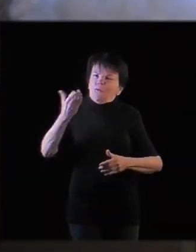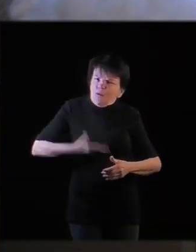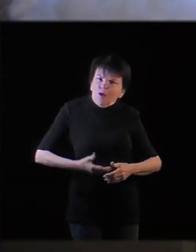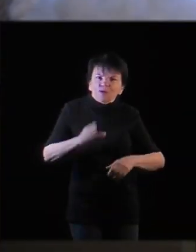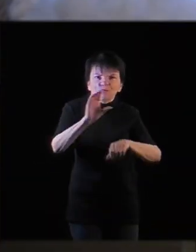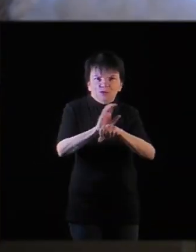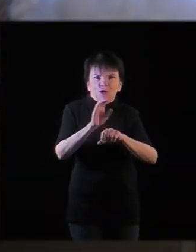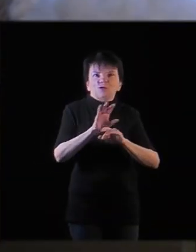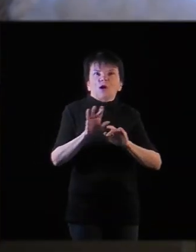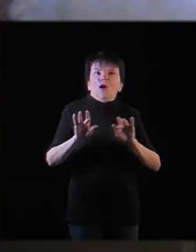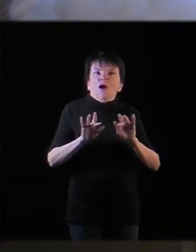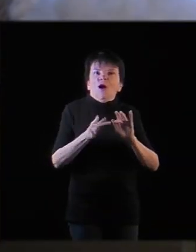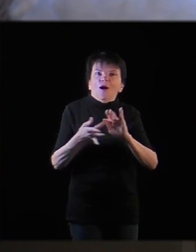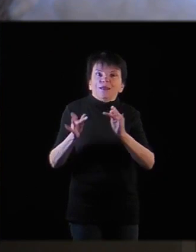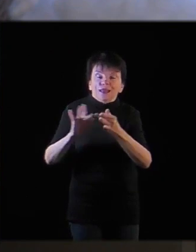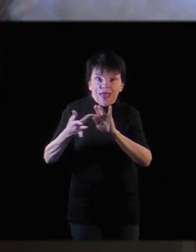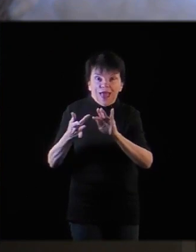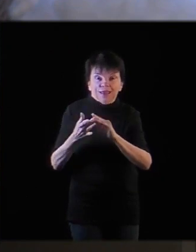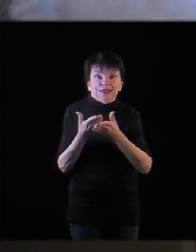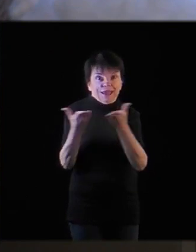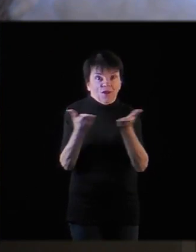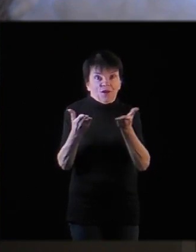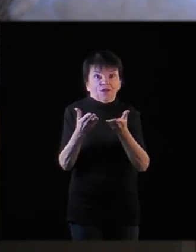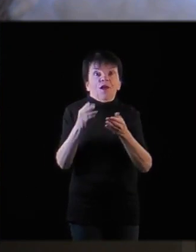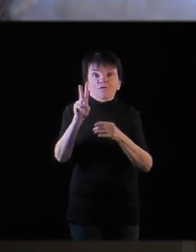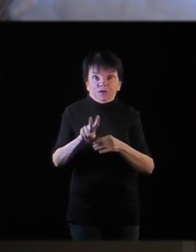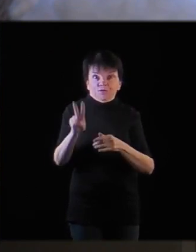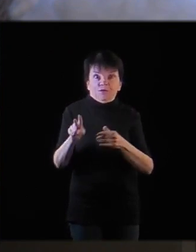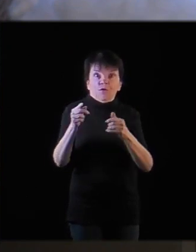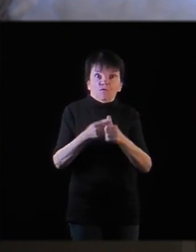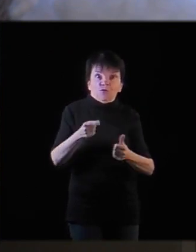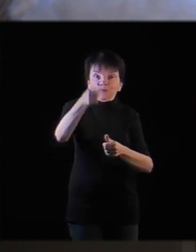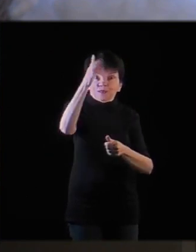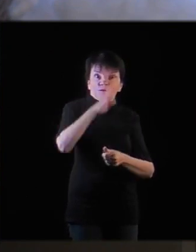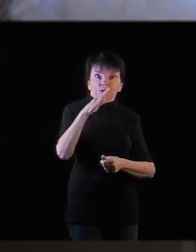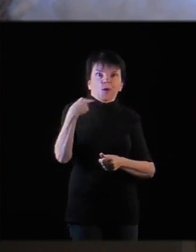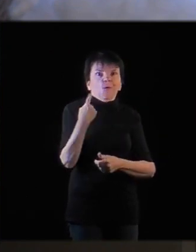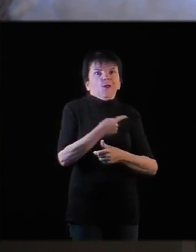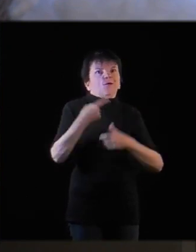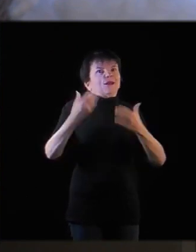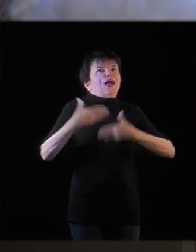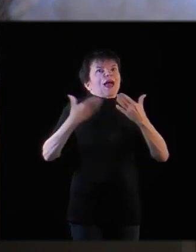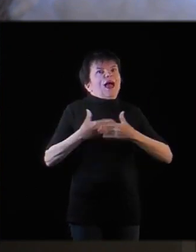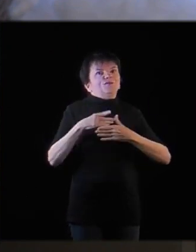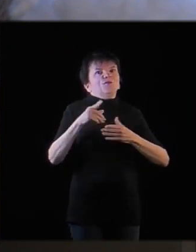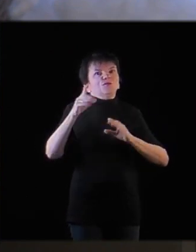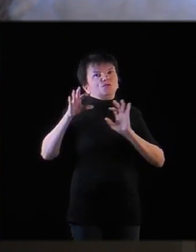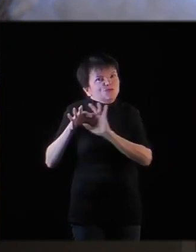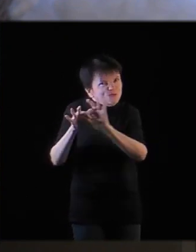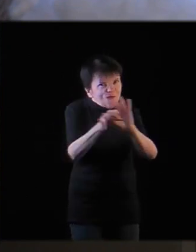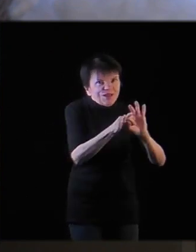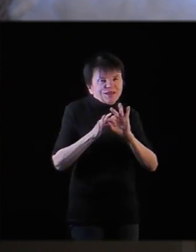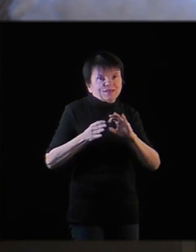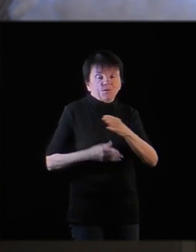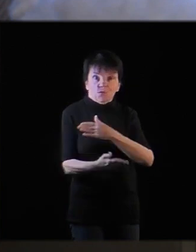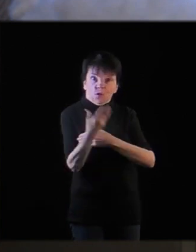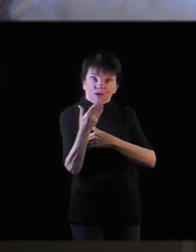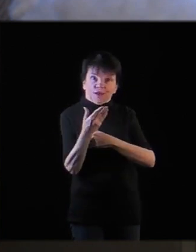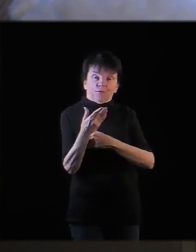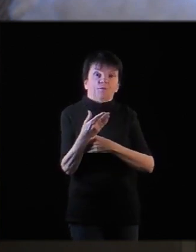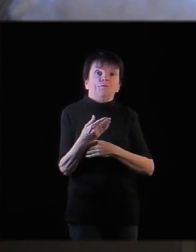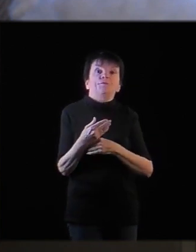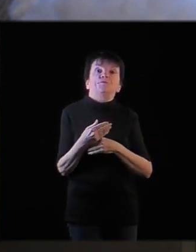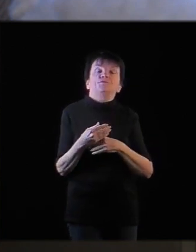Welcome to Church Online here at Victorville First Assembly. We are so glad that you have joined us this morning. As we